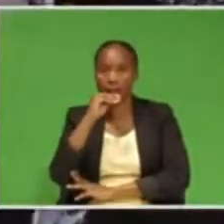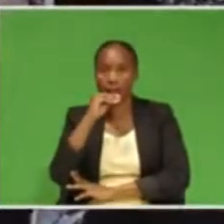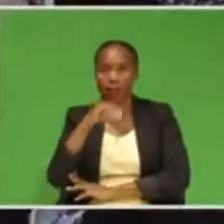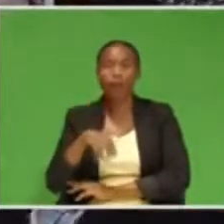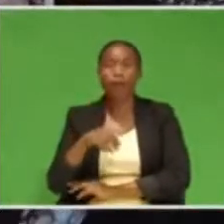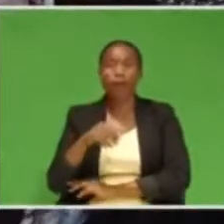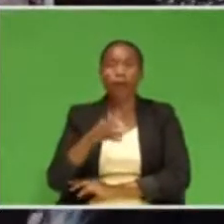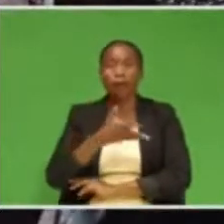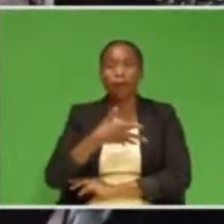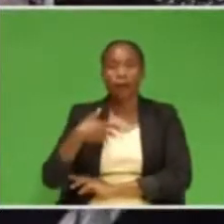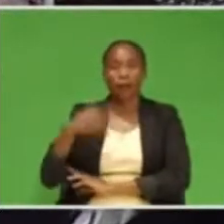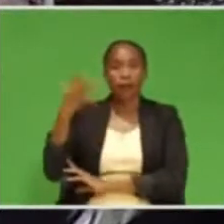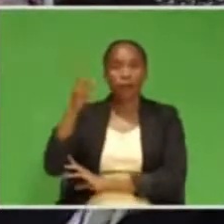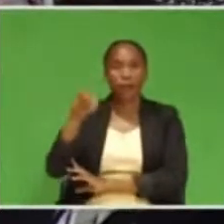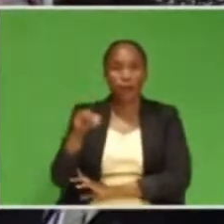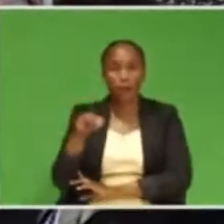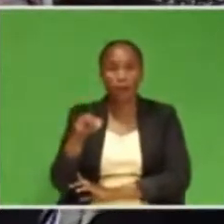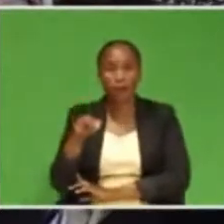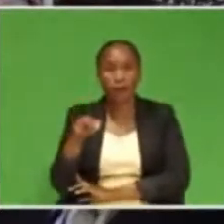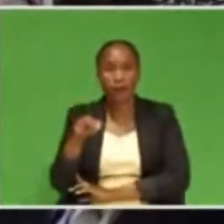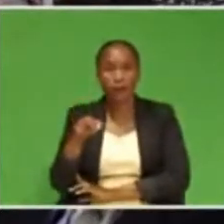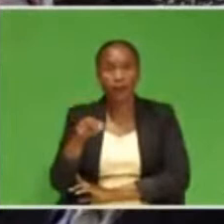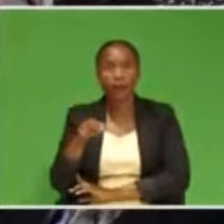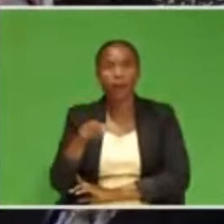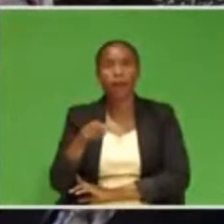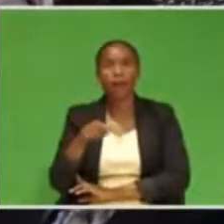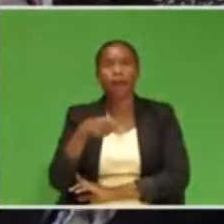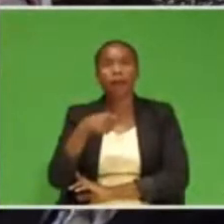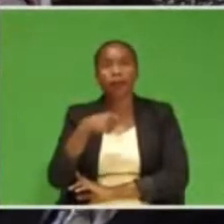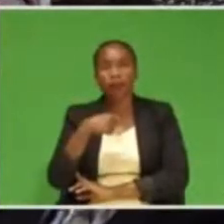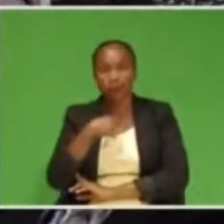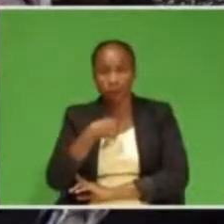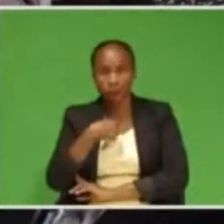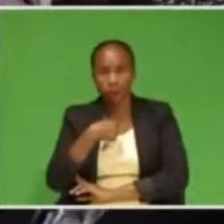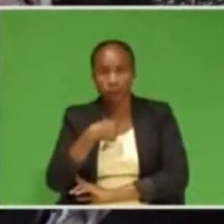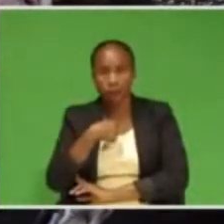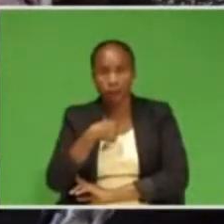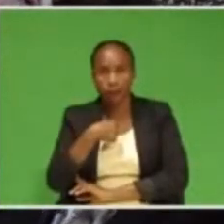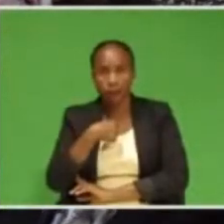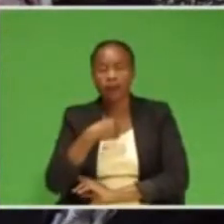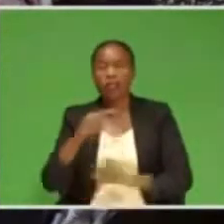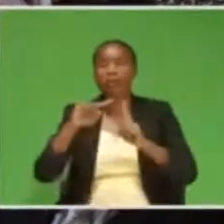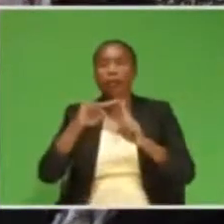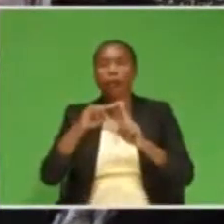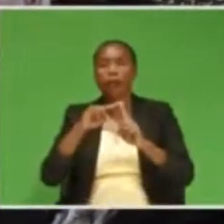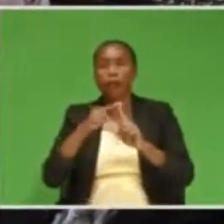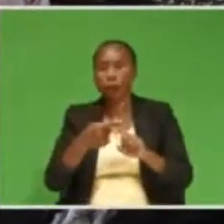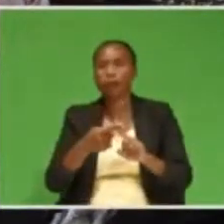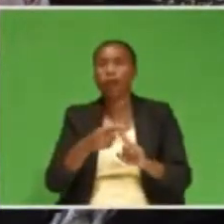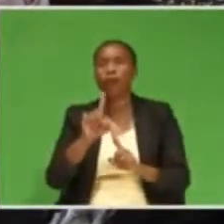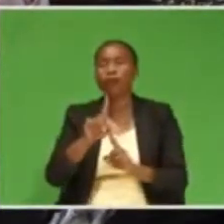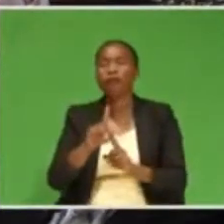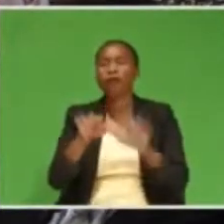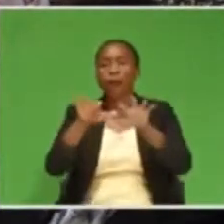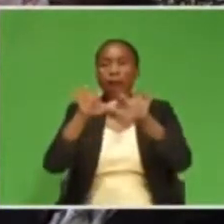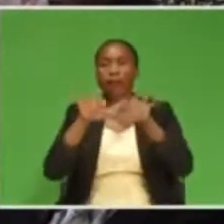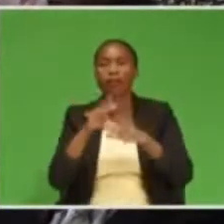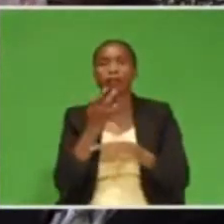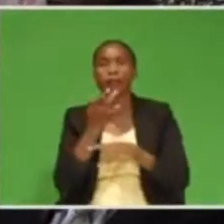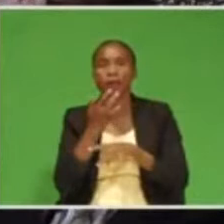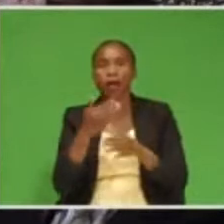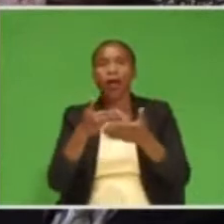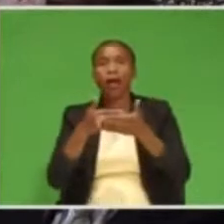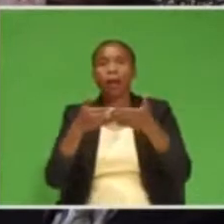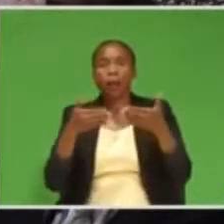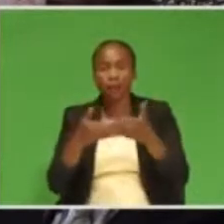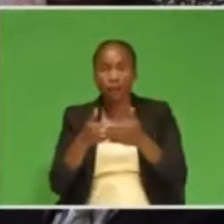I don't intend to delay the proceedings any more than they have already, but it is an important point of parliamentary privilege. Prior to you issuing